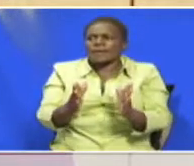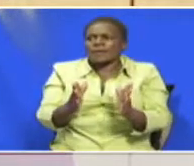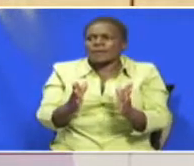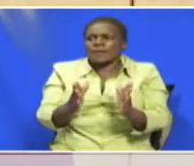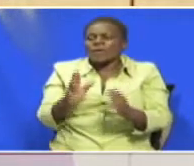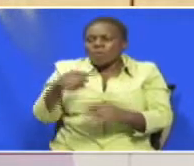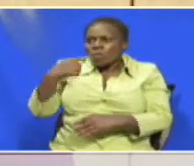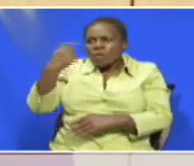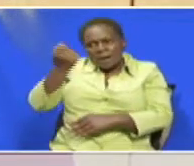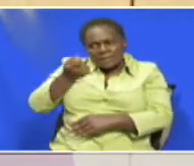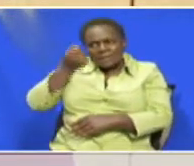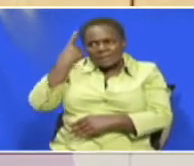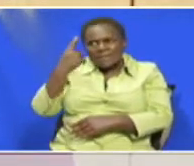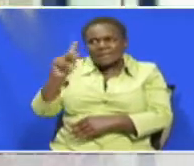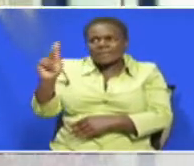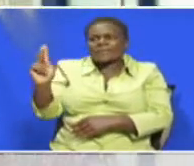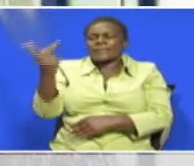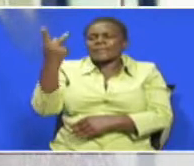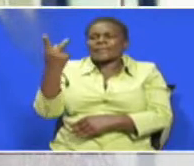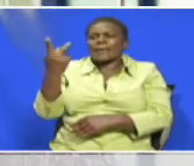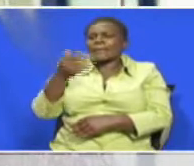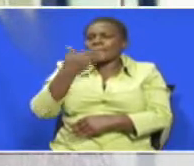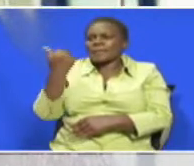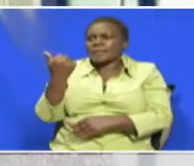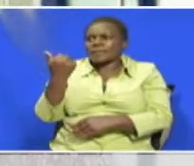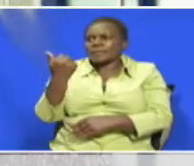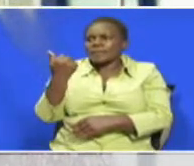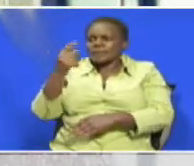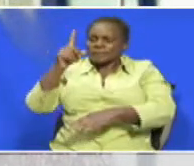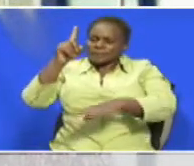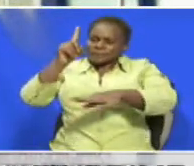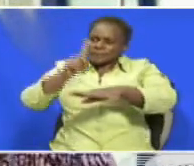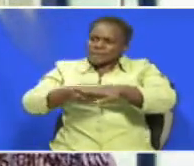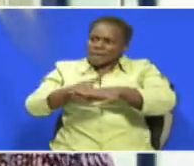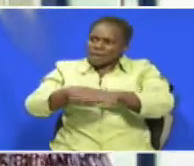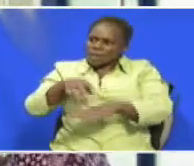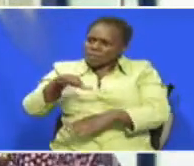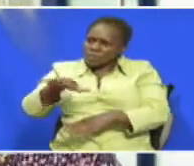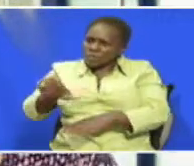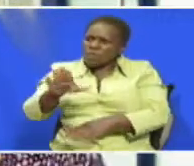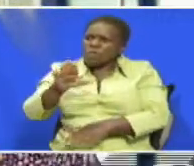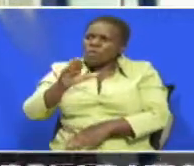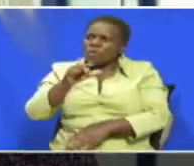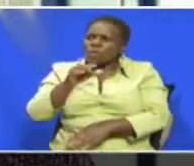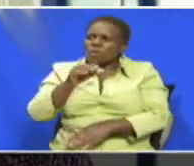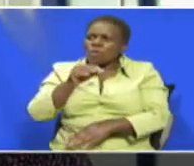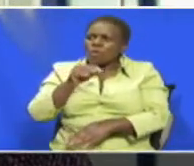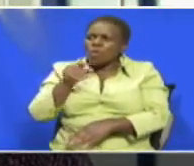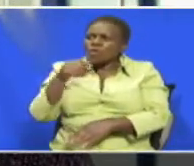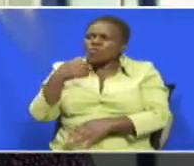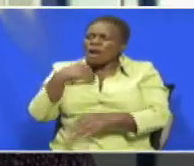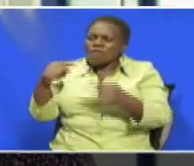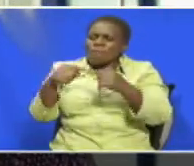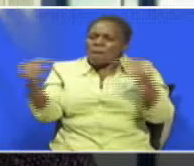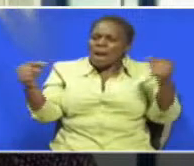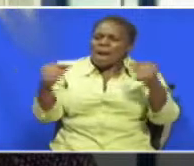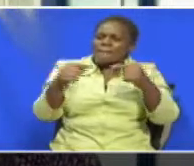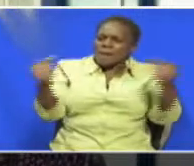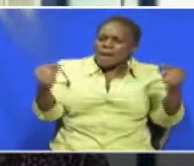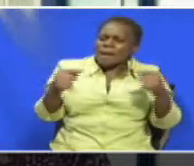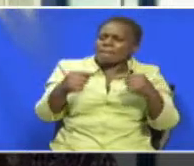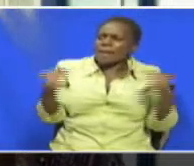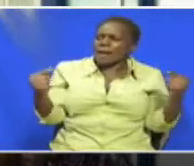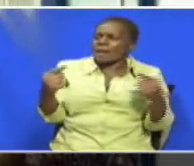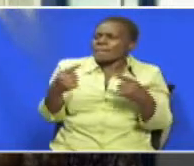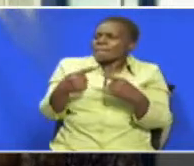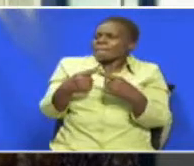who understands what the country faces. You know, when you are opposition, you have all odds against you. But